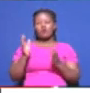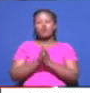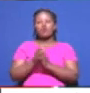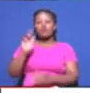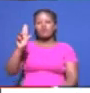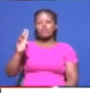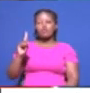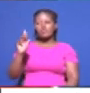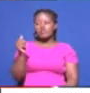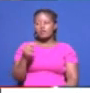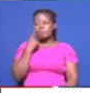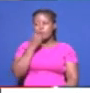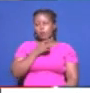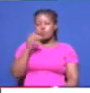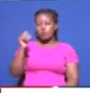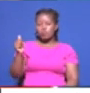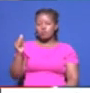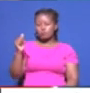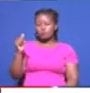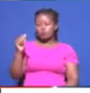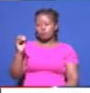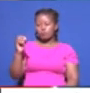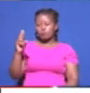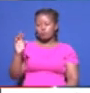is Aaron Cheriot. And of course,